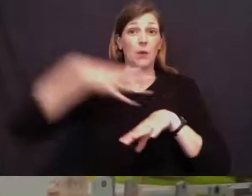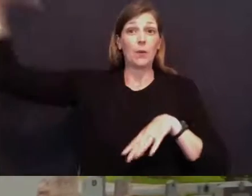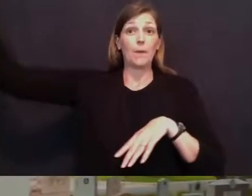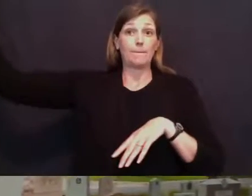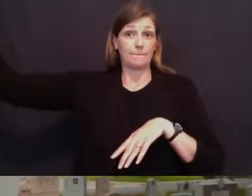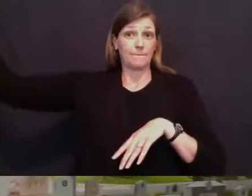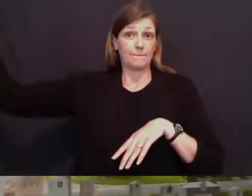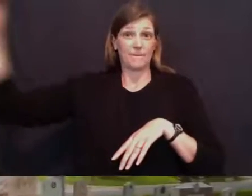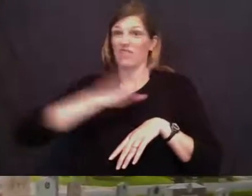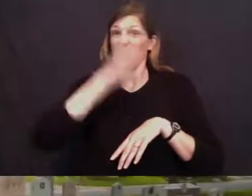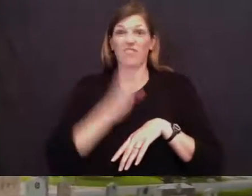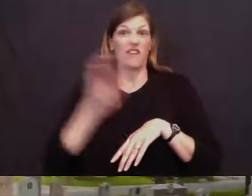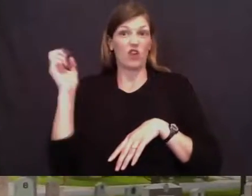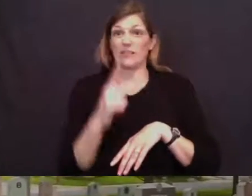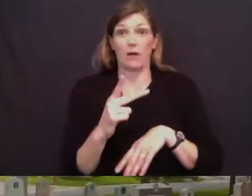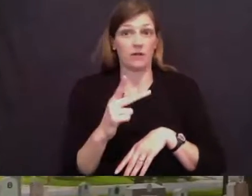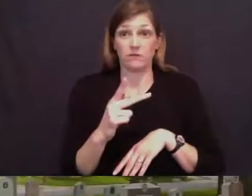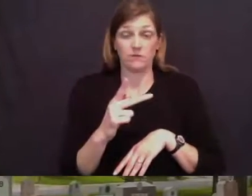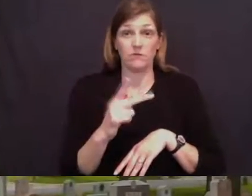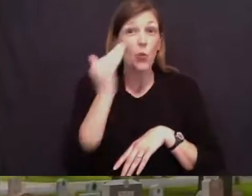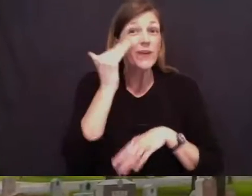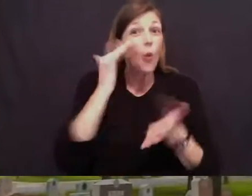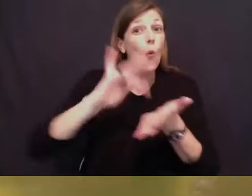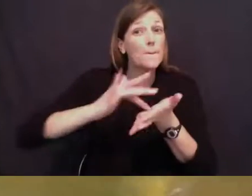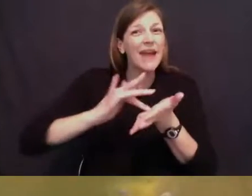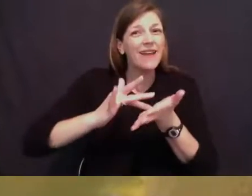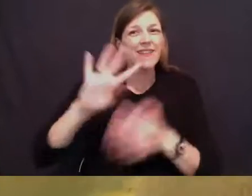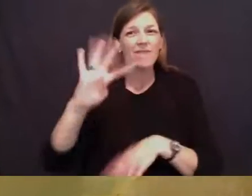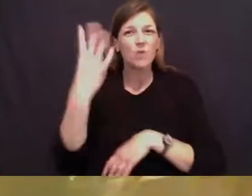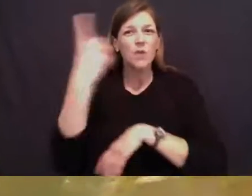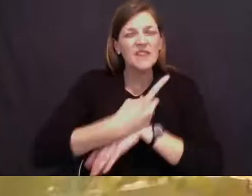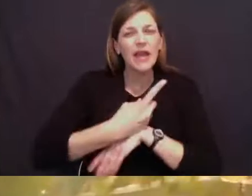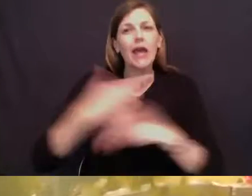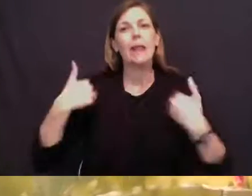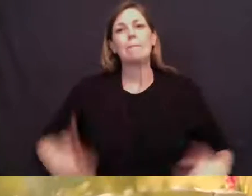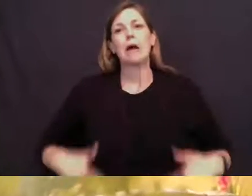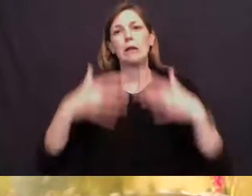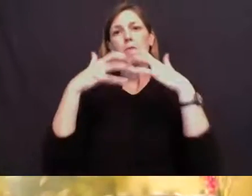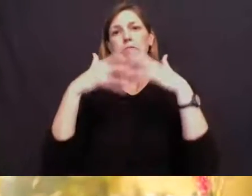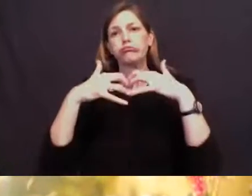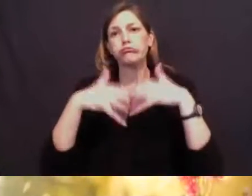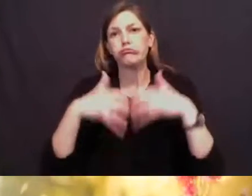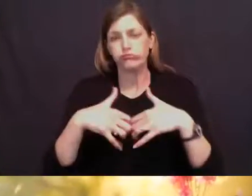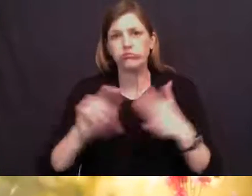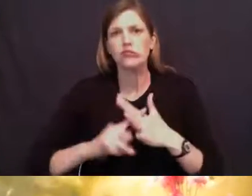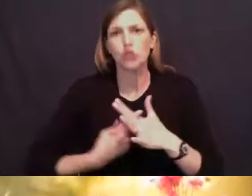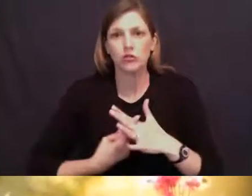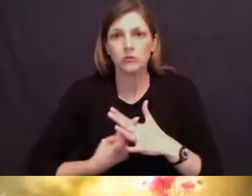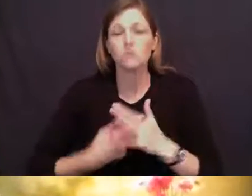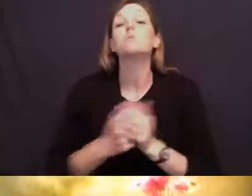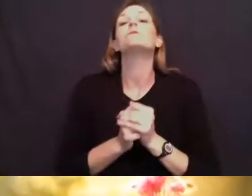to never return. And we know medically that the fourth day, like the body starts to decompose. So this fourth